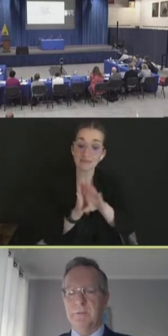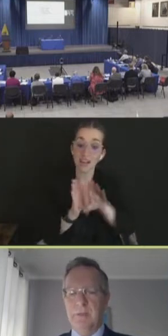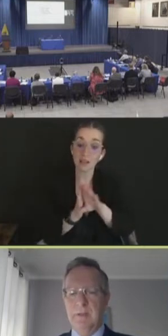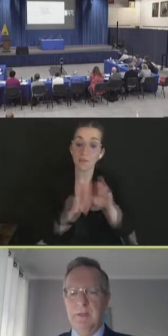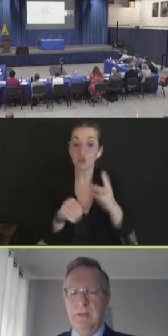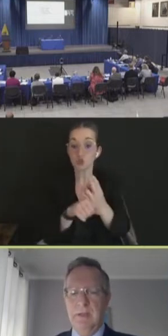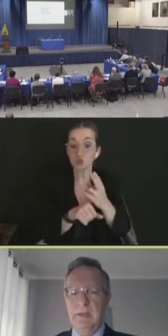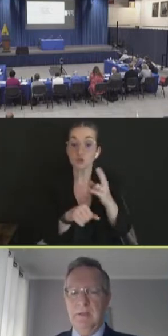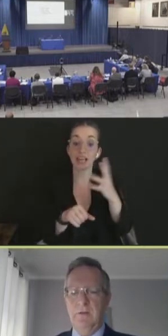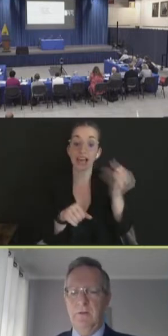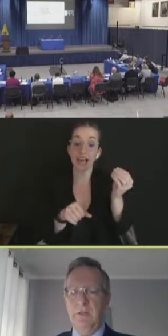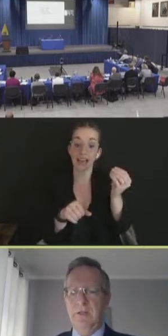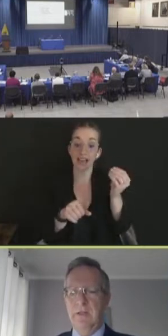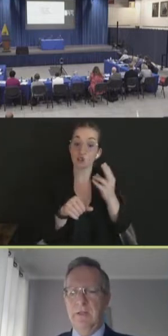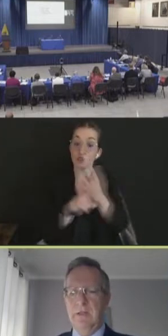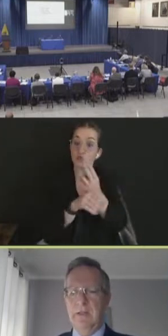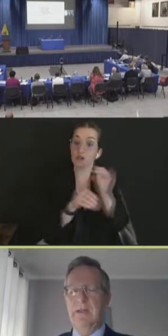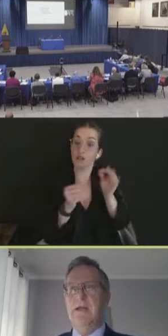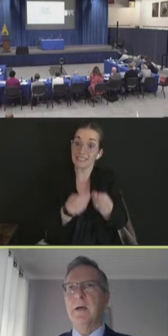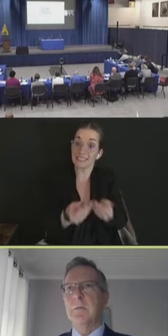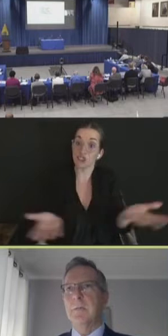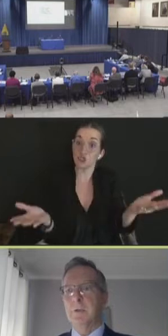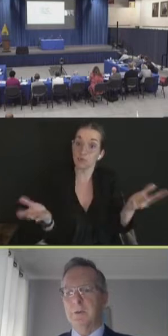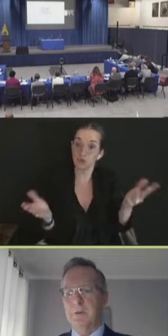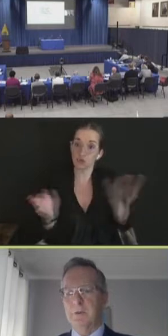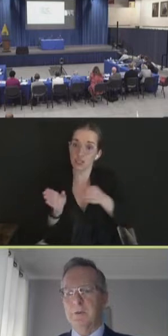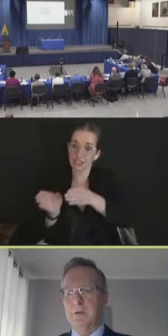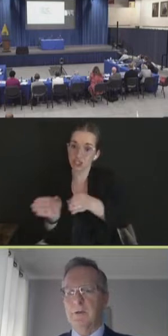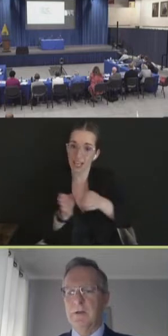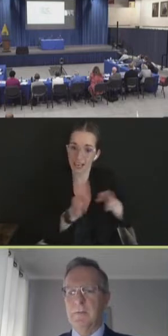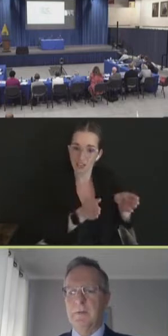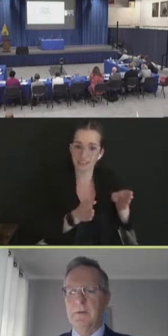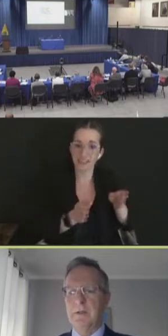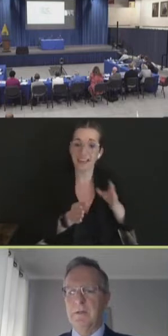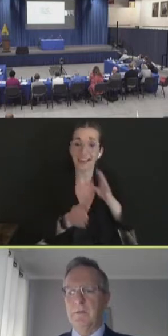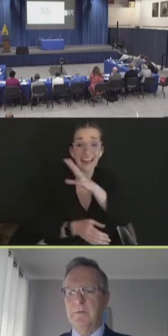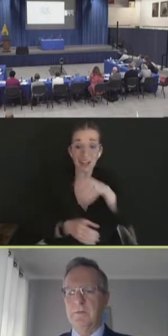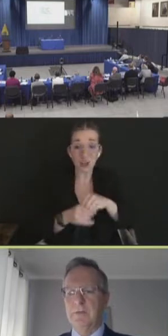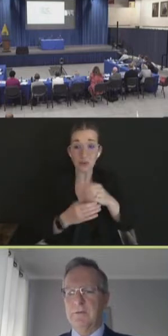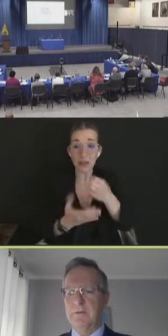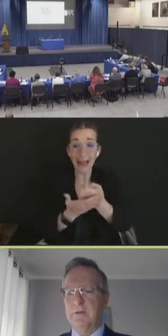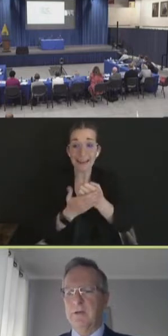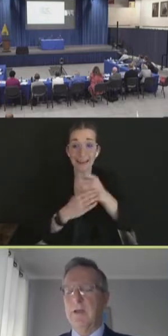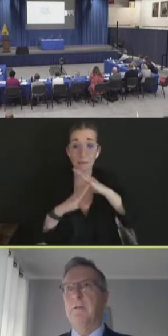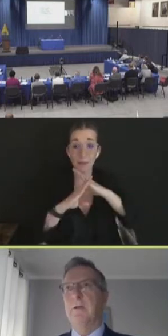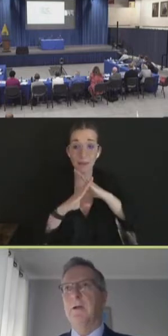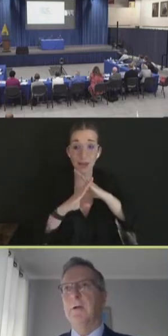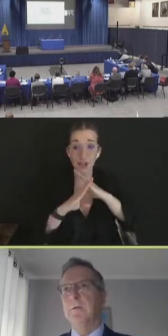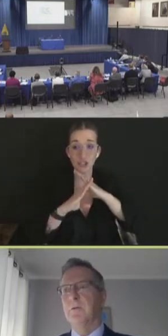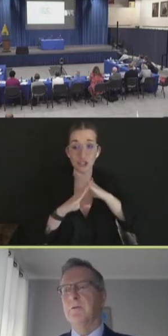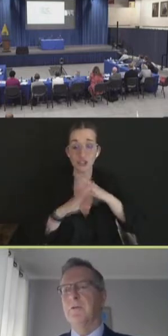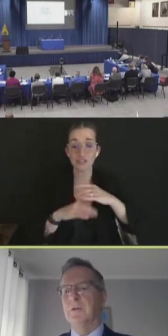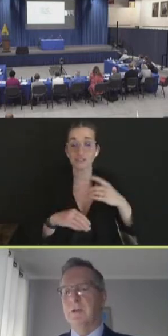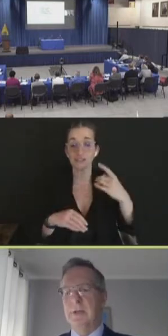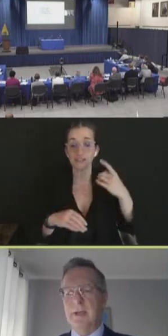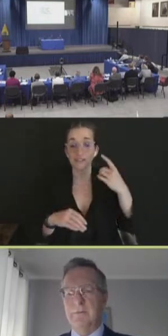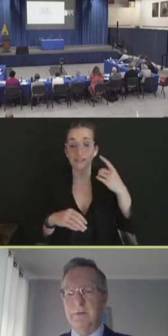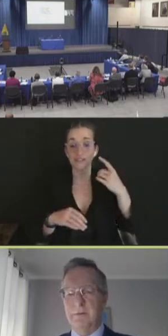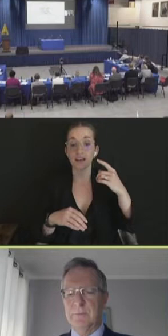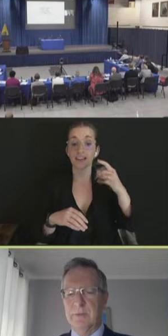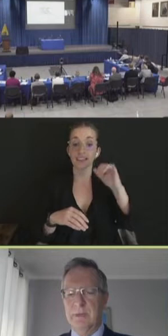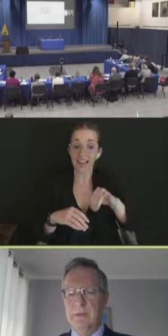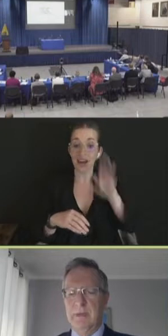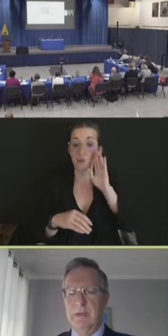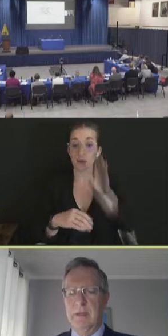channels, including economic barriers, those that affect healthcare provision and